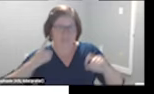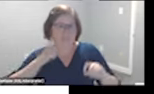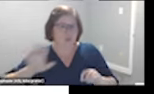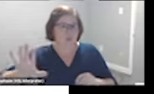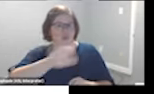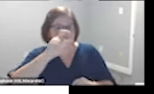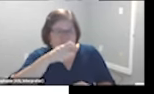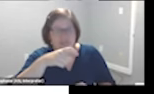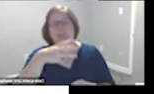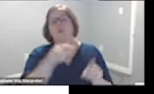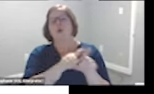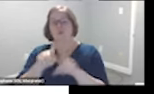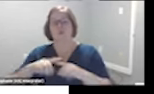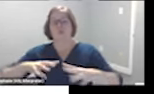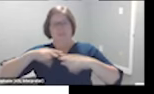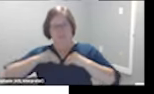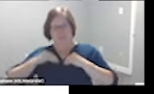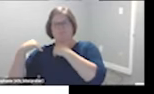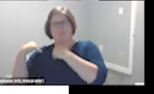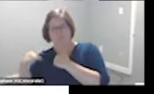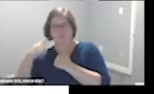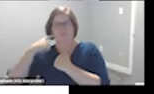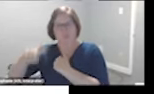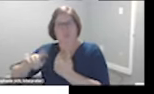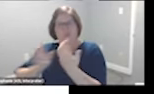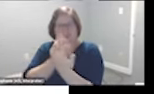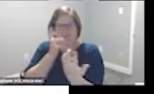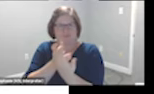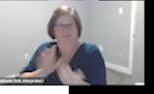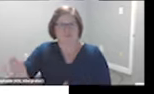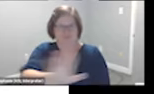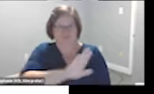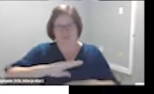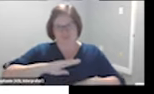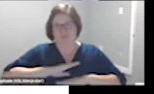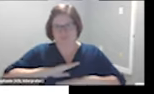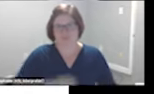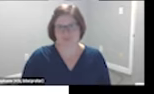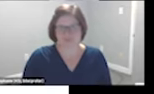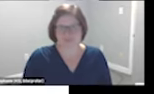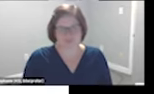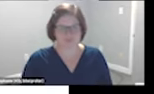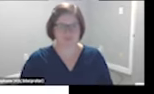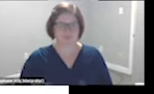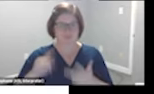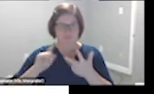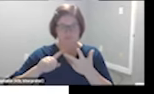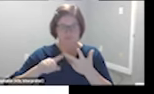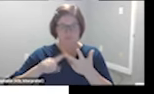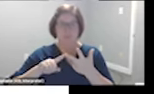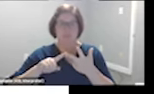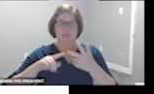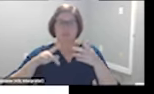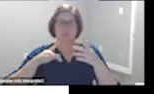potential financial responsibilities of making sure those needs are fully met. Our talk streamed and recorded, our